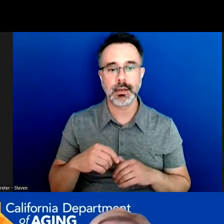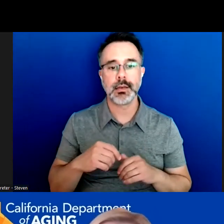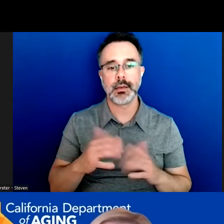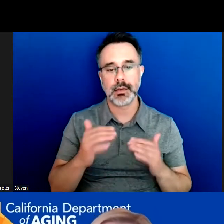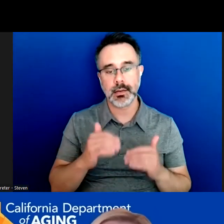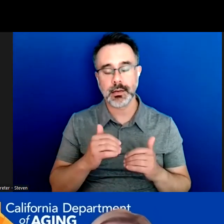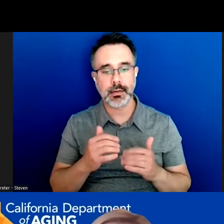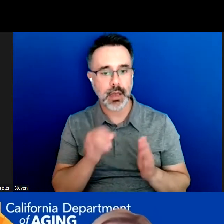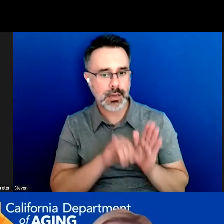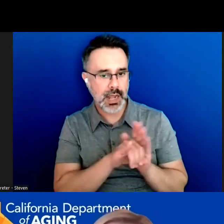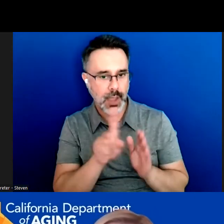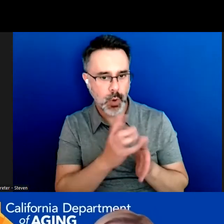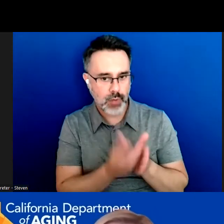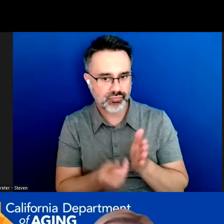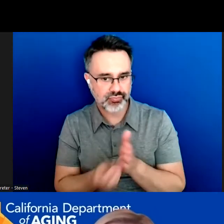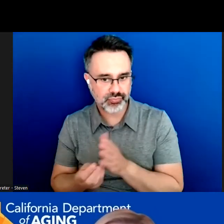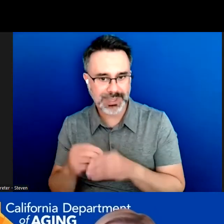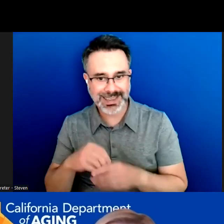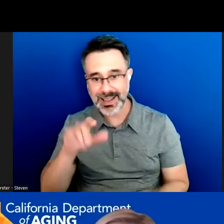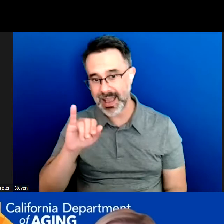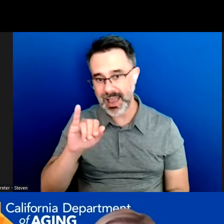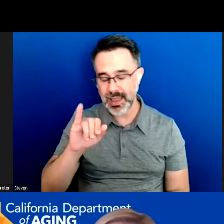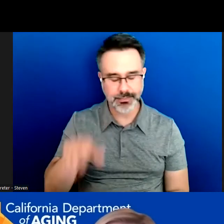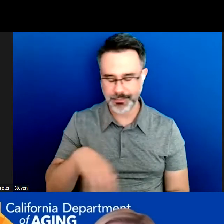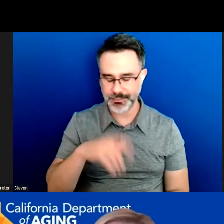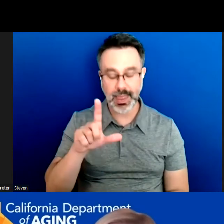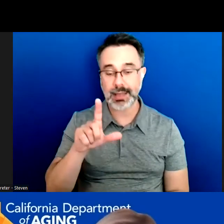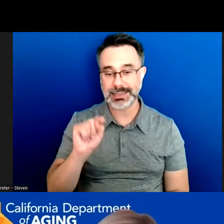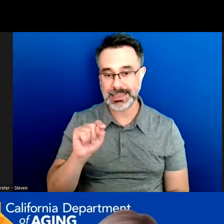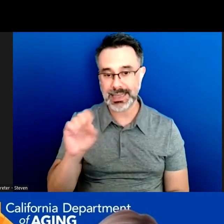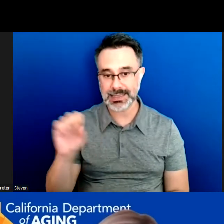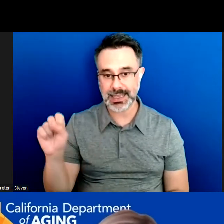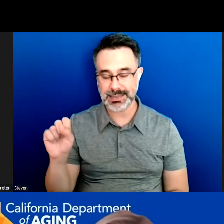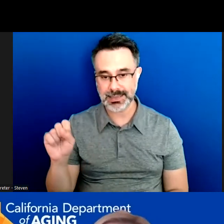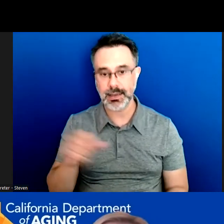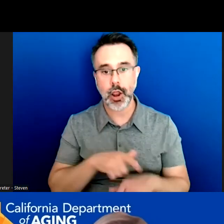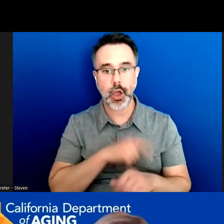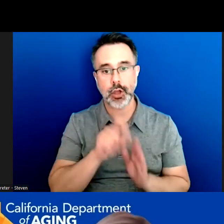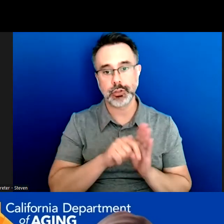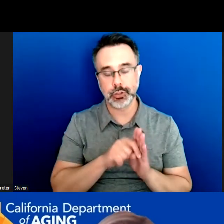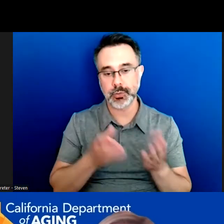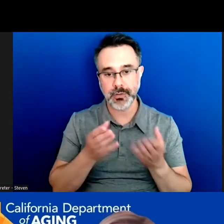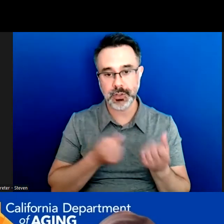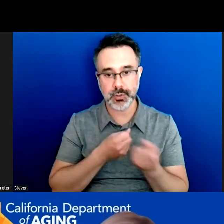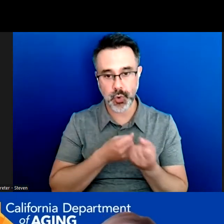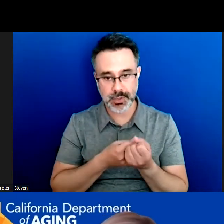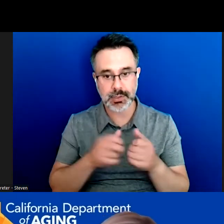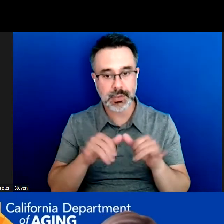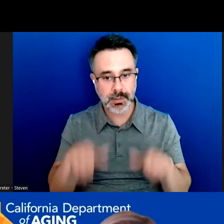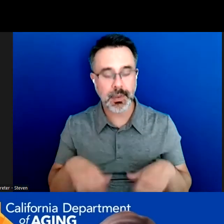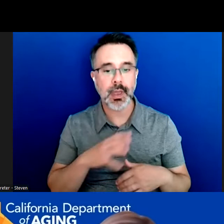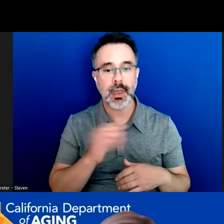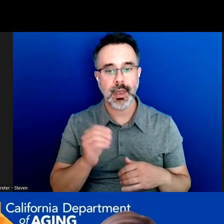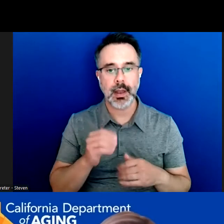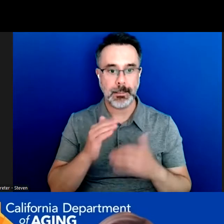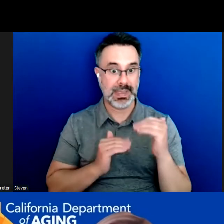identify gaps in the LTSS, which is Long-Term Services and Supports Delivery System, and to build a roadmap for